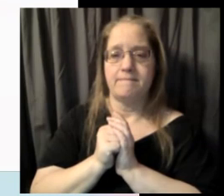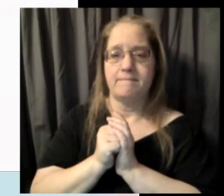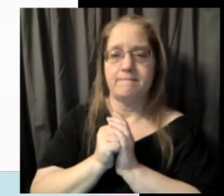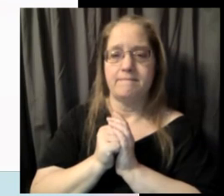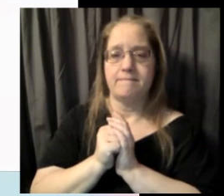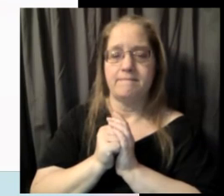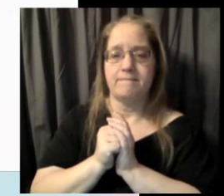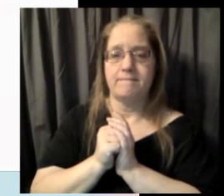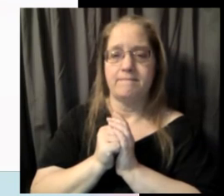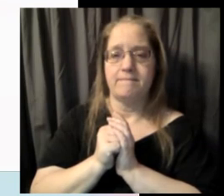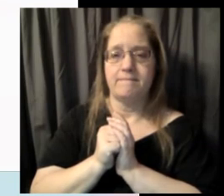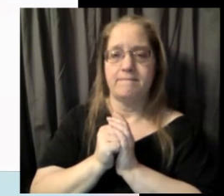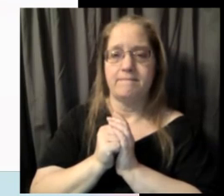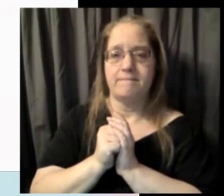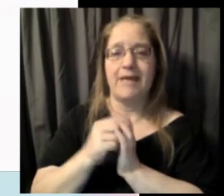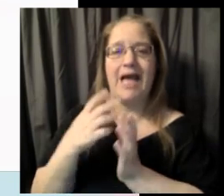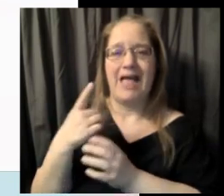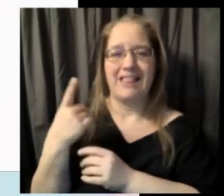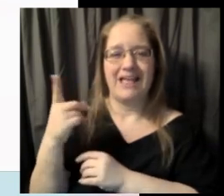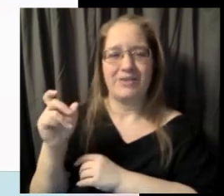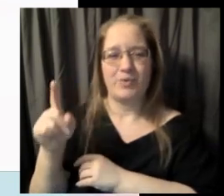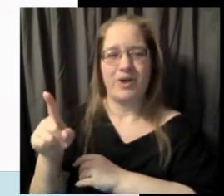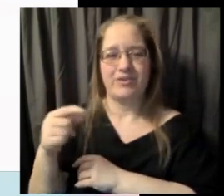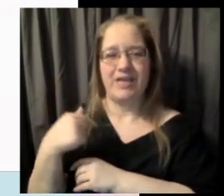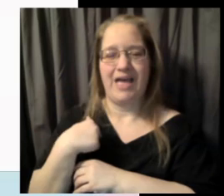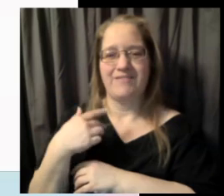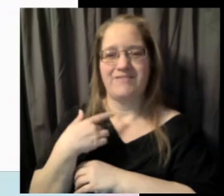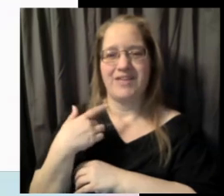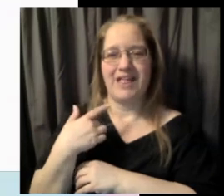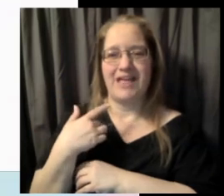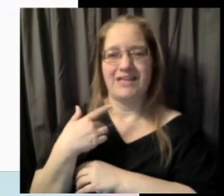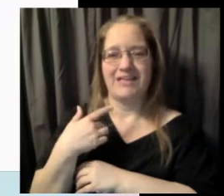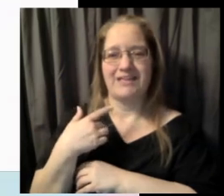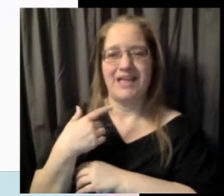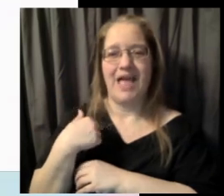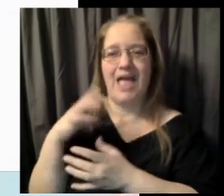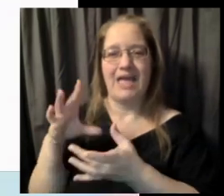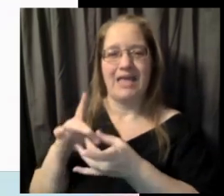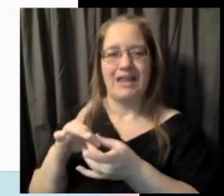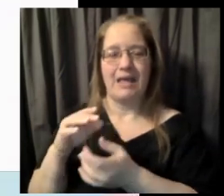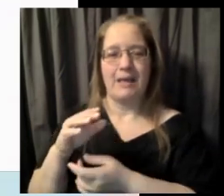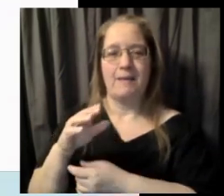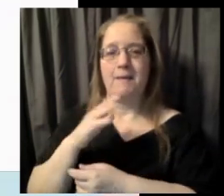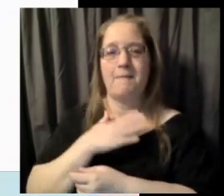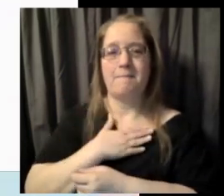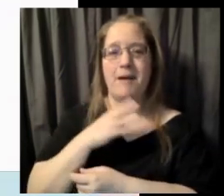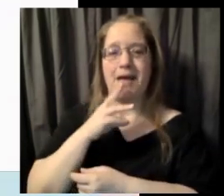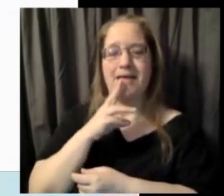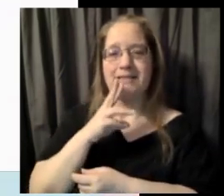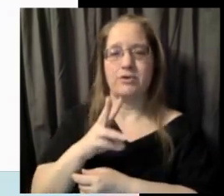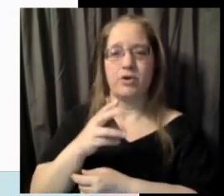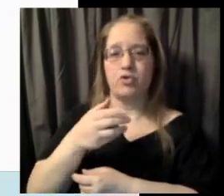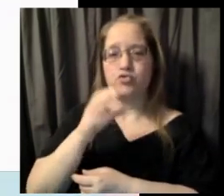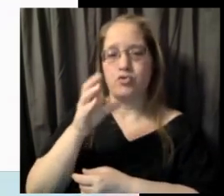Okay. And then we have I like this one, so, because I feel like I can connect. My 6-year-old can drink his